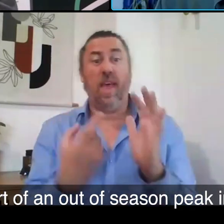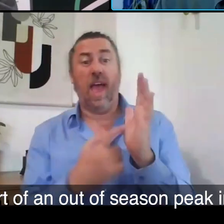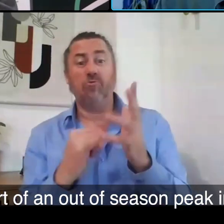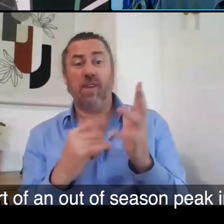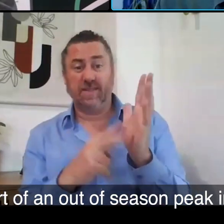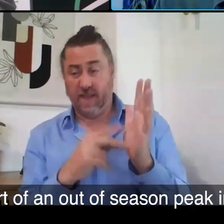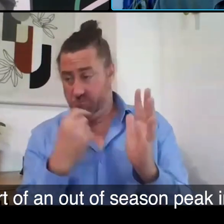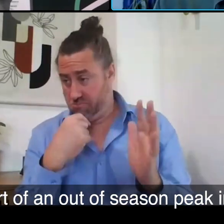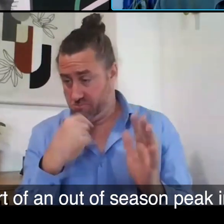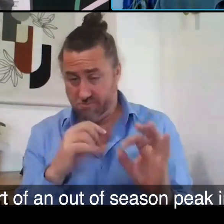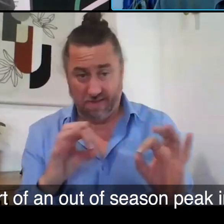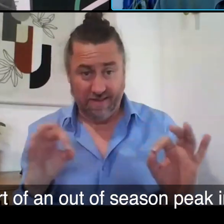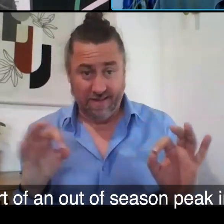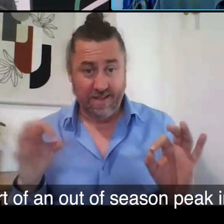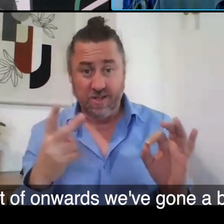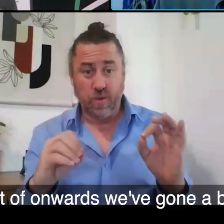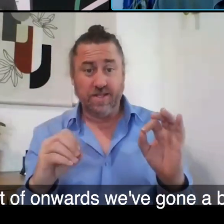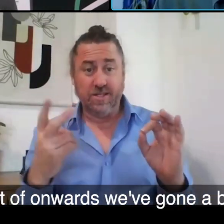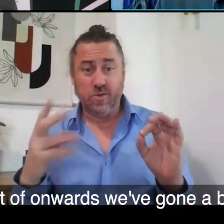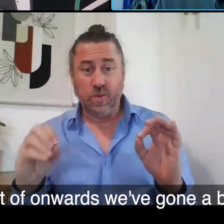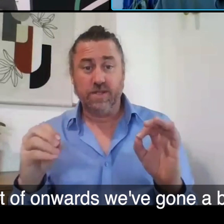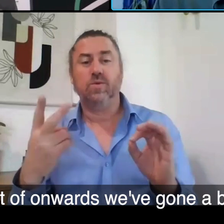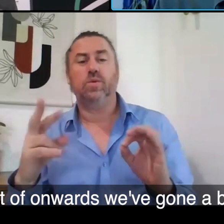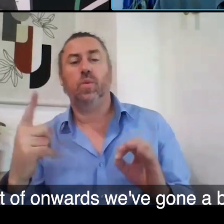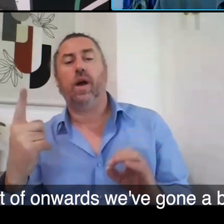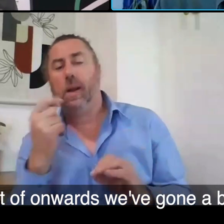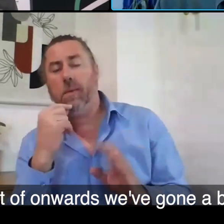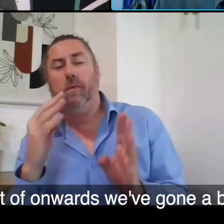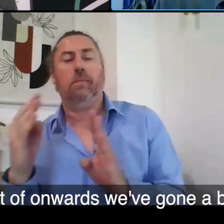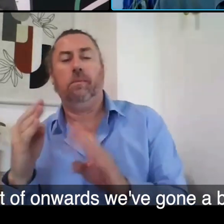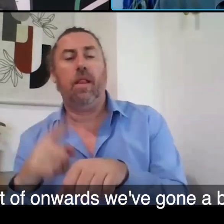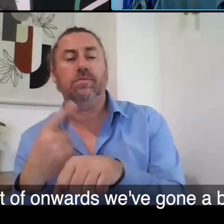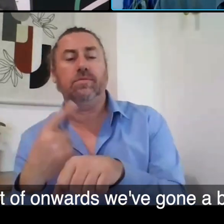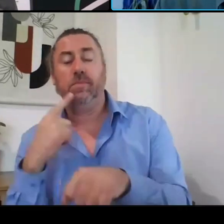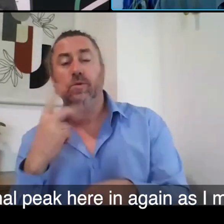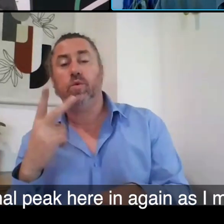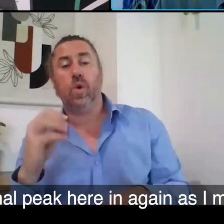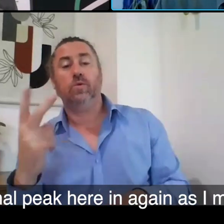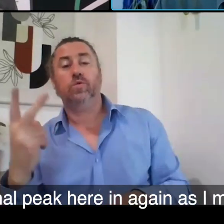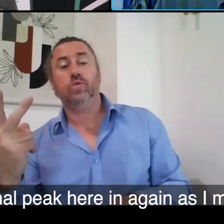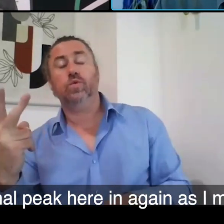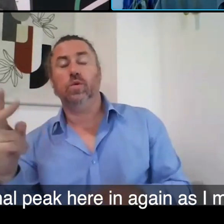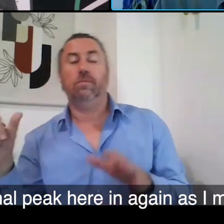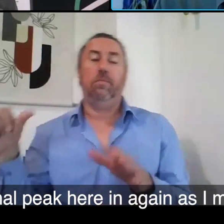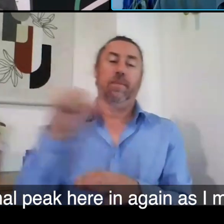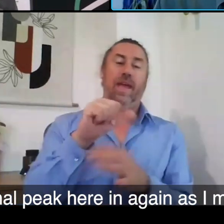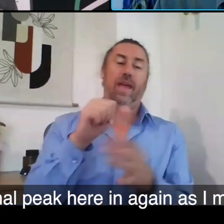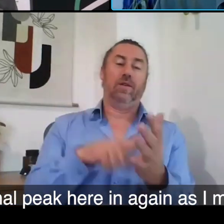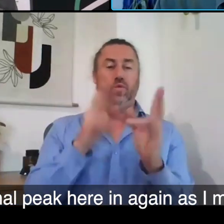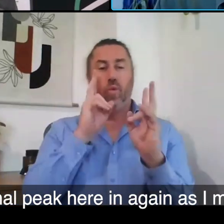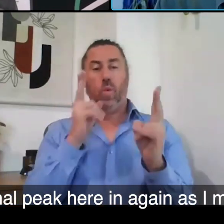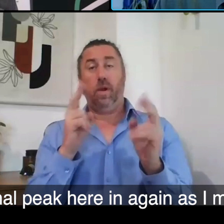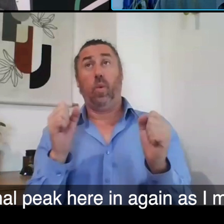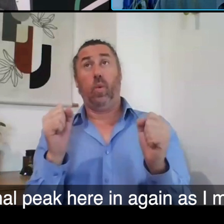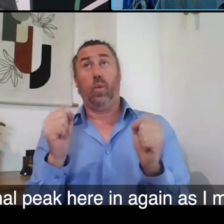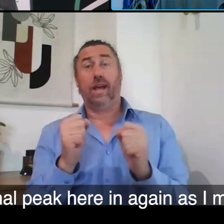of season peak in 2021. But in 22 sort of onwards, we've gone a bit more back to our seasonal peak